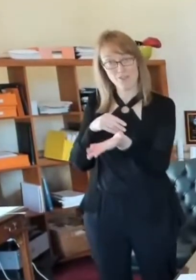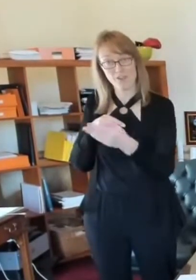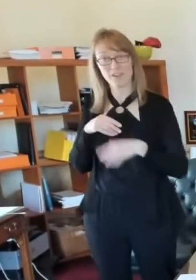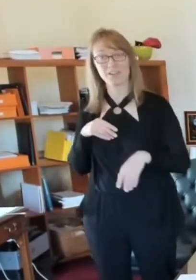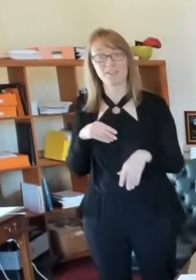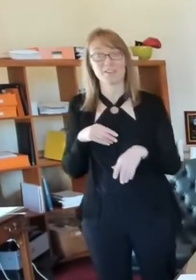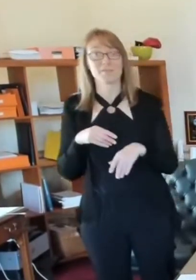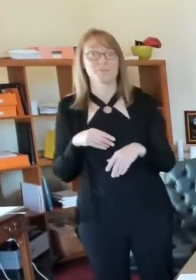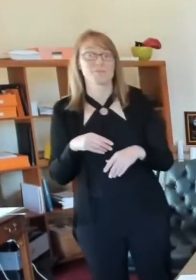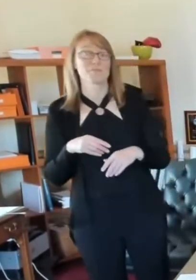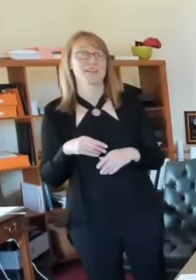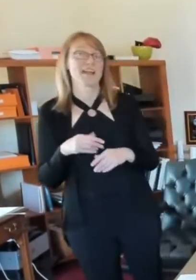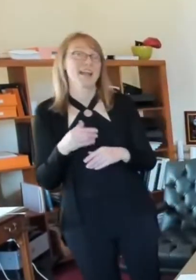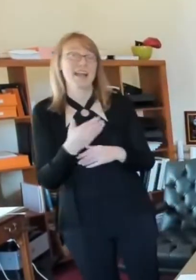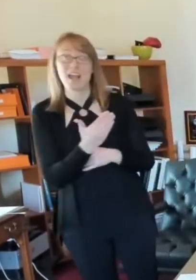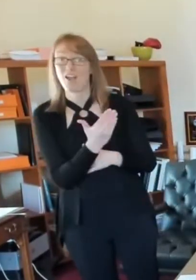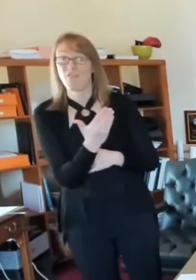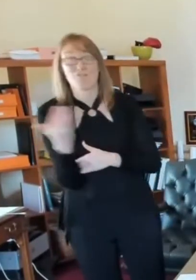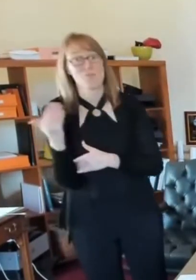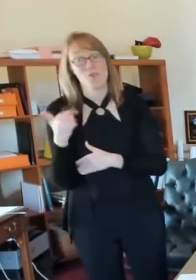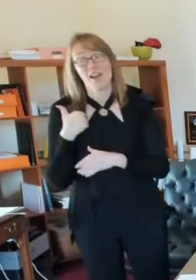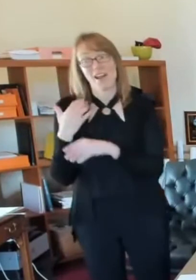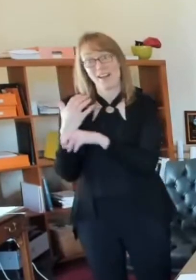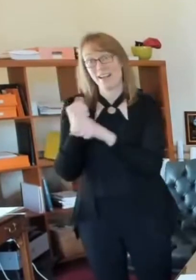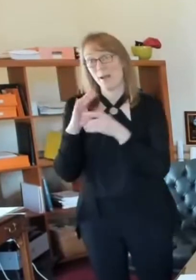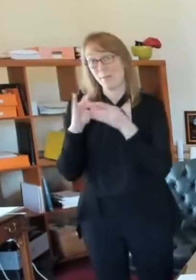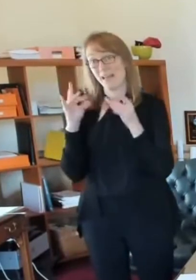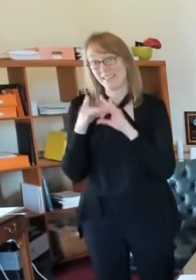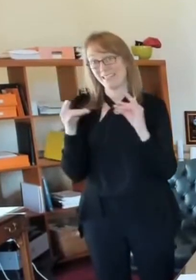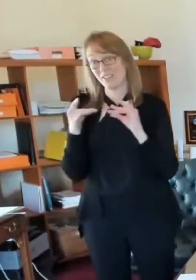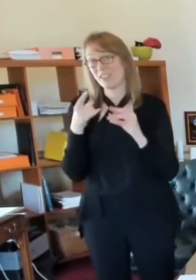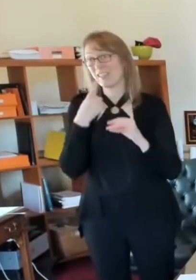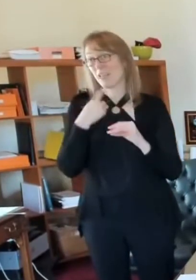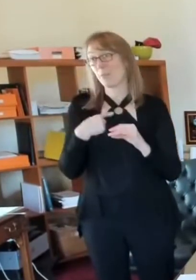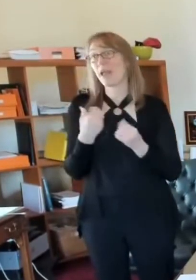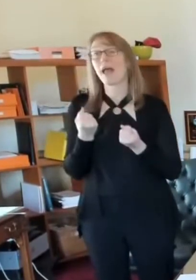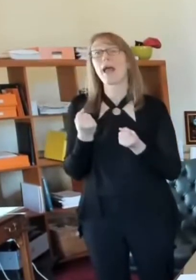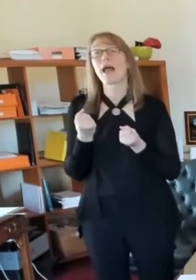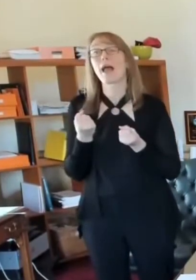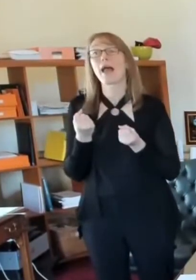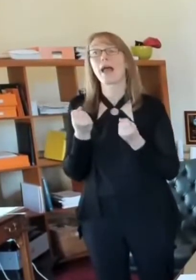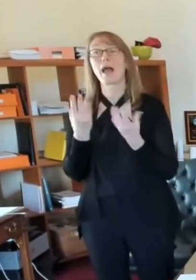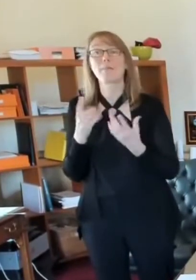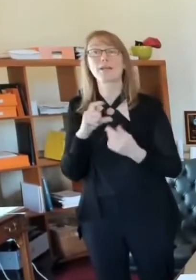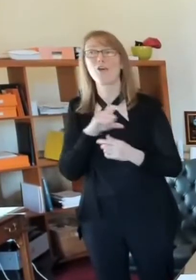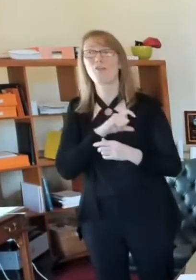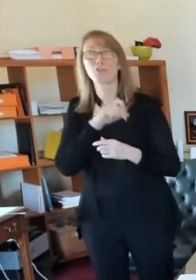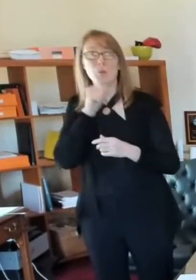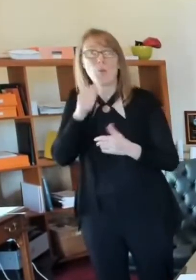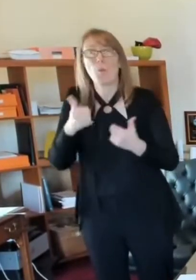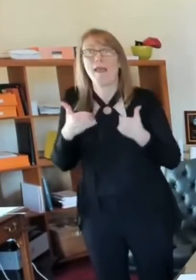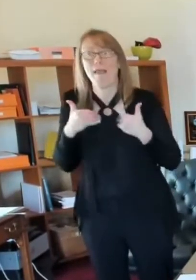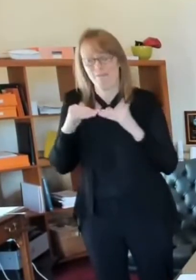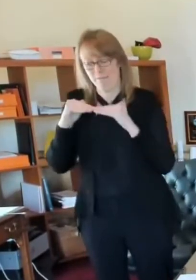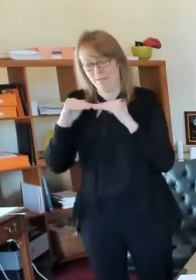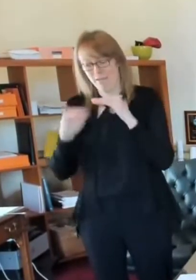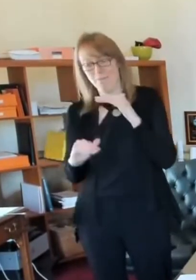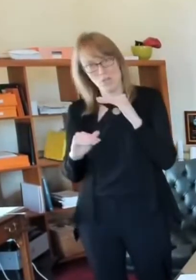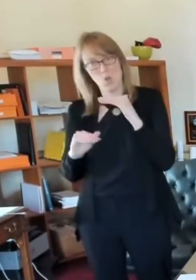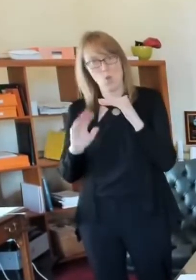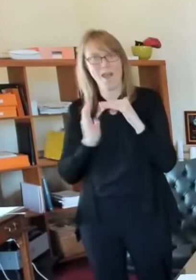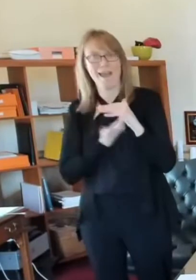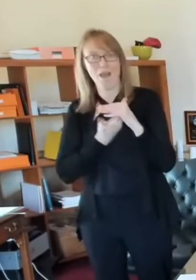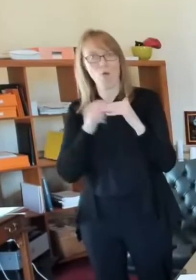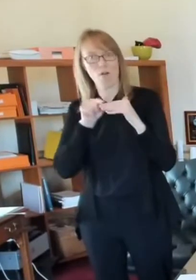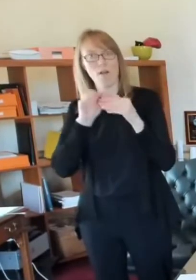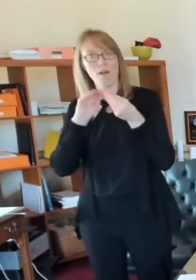officers we're short. This morning it was 134. Last week it was 131, I think it was. So that means 3